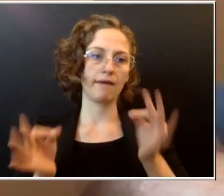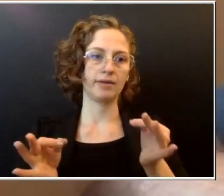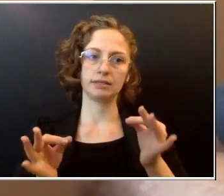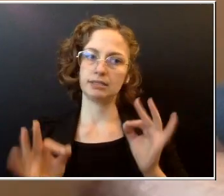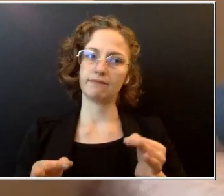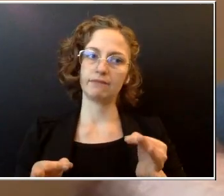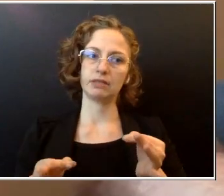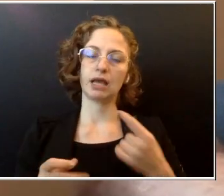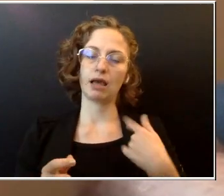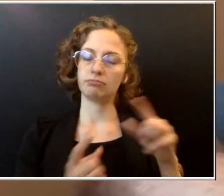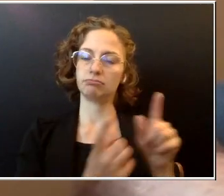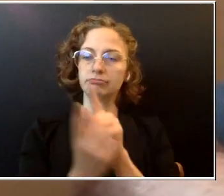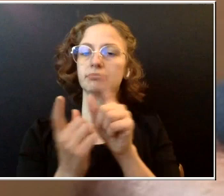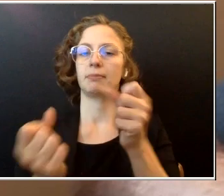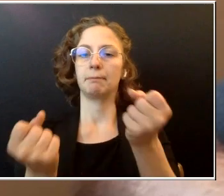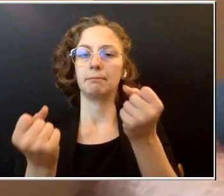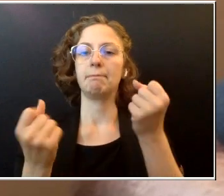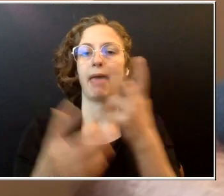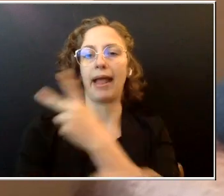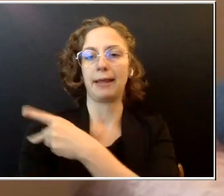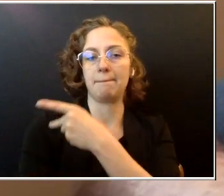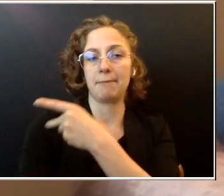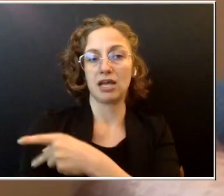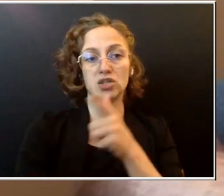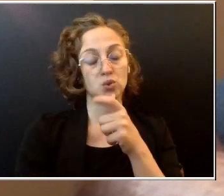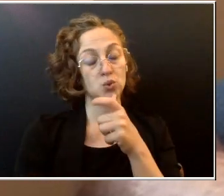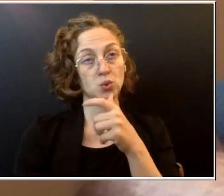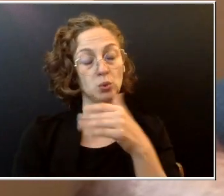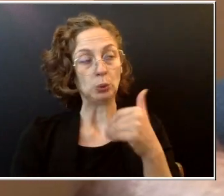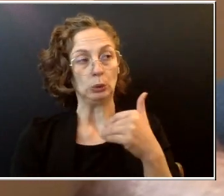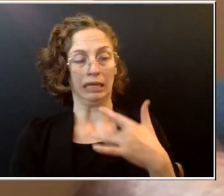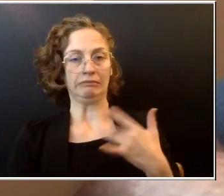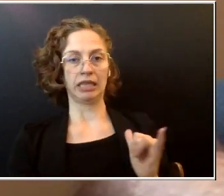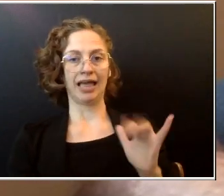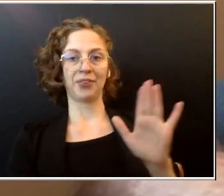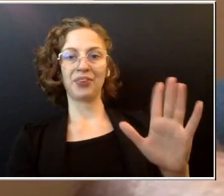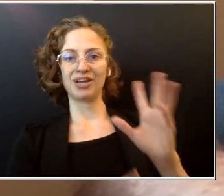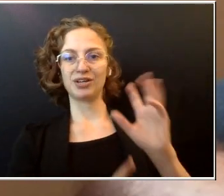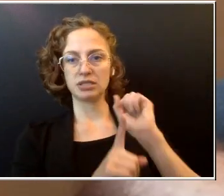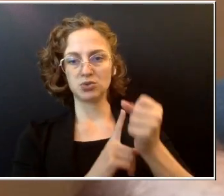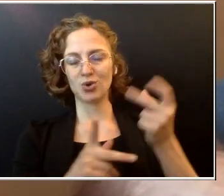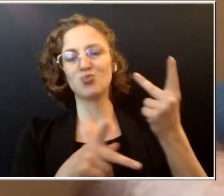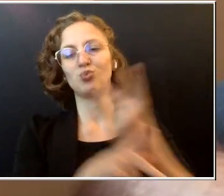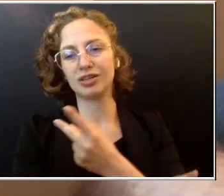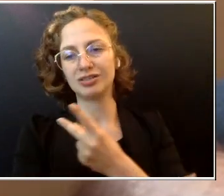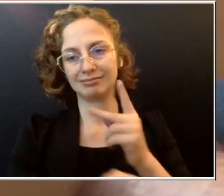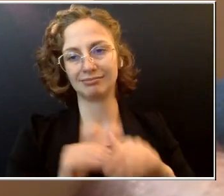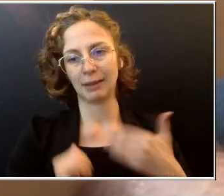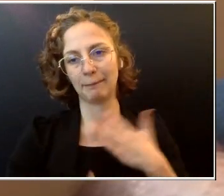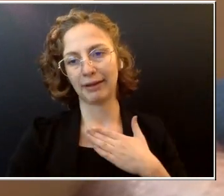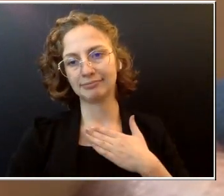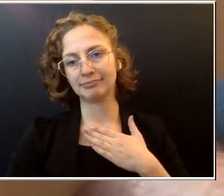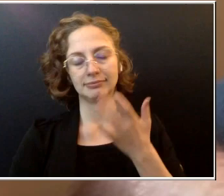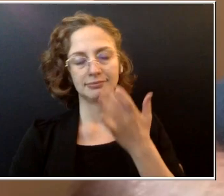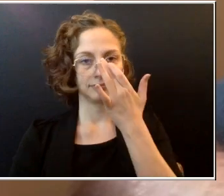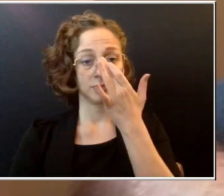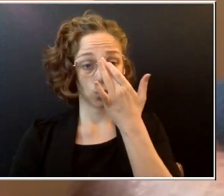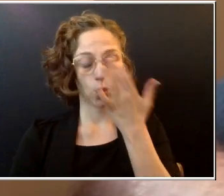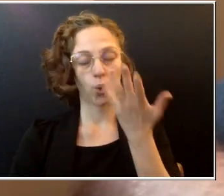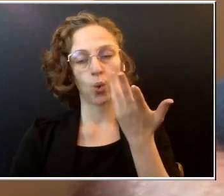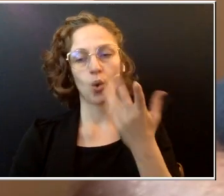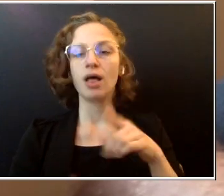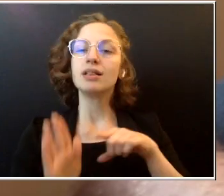people who I felt like had it a lot worse than me. So, yeah, I mean, side effects were pretty minimal for